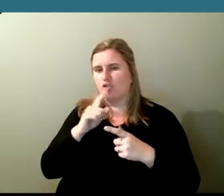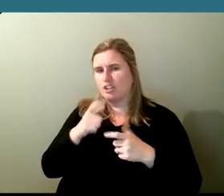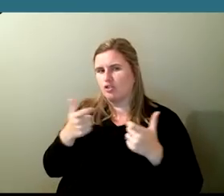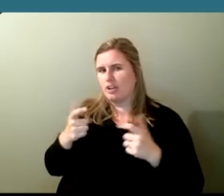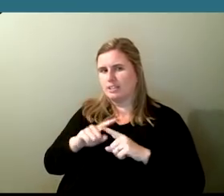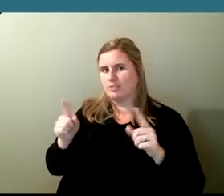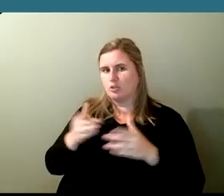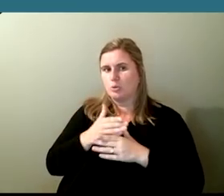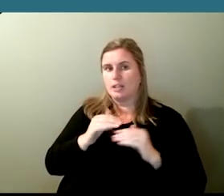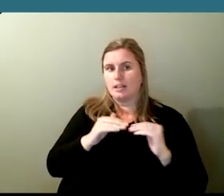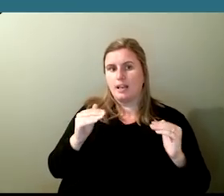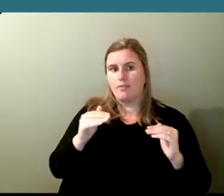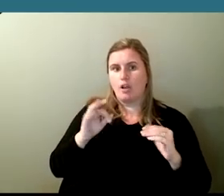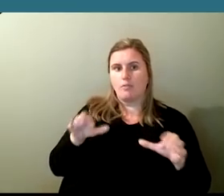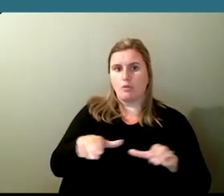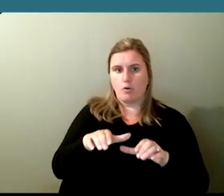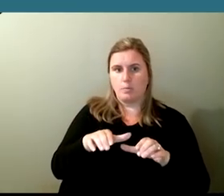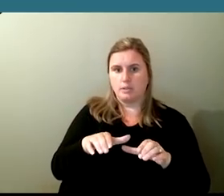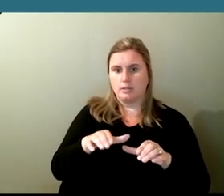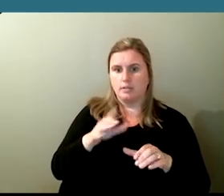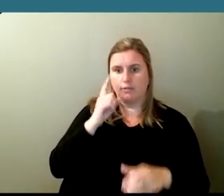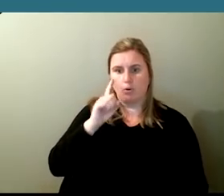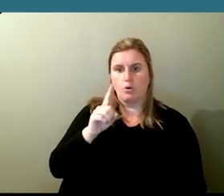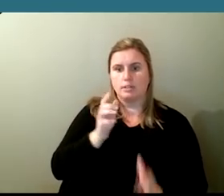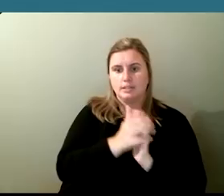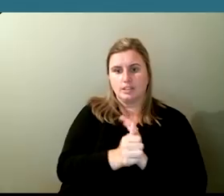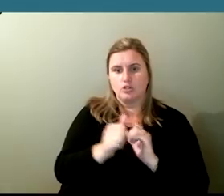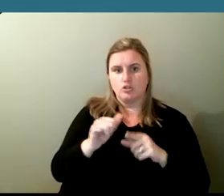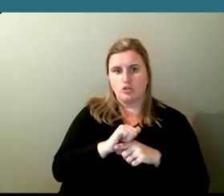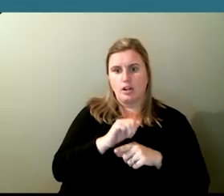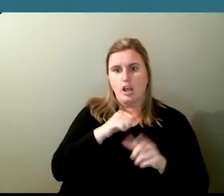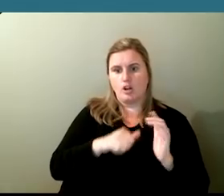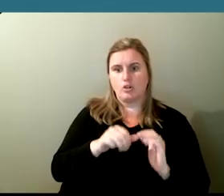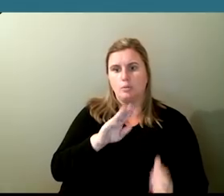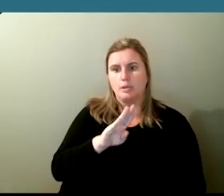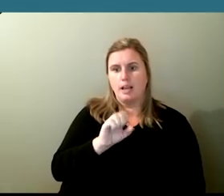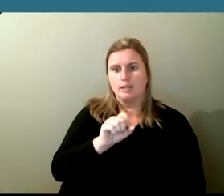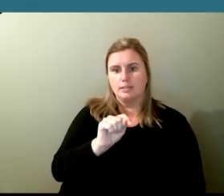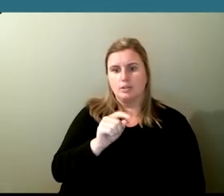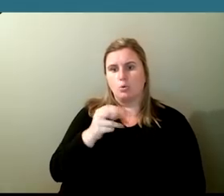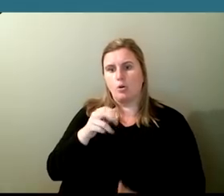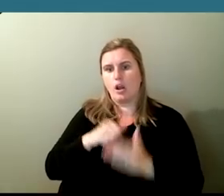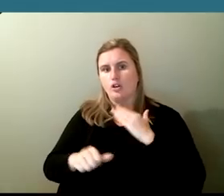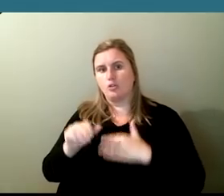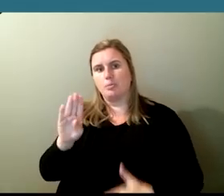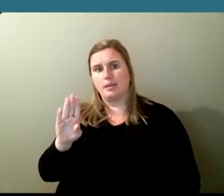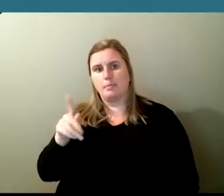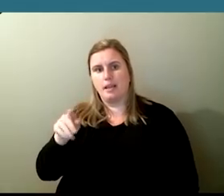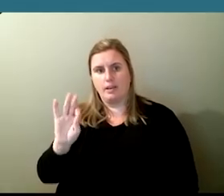between levels of performance for skills trained under BST or skills training under BPF.